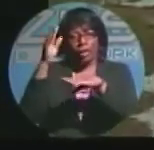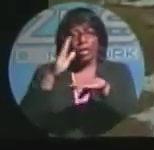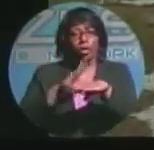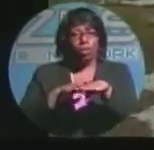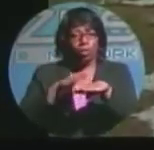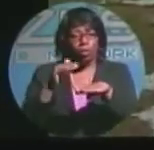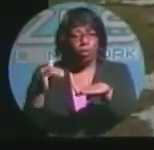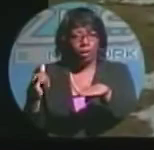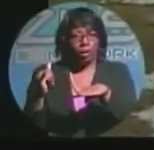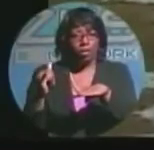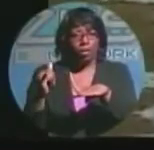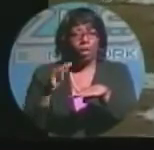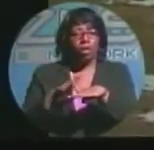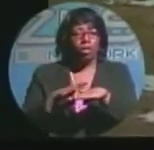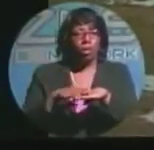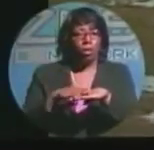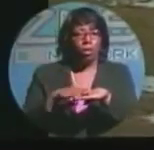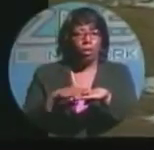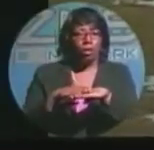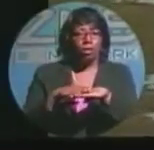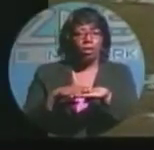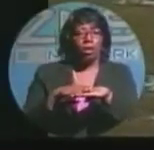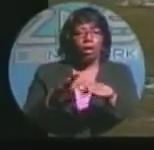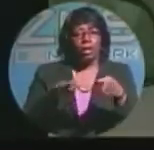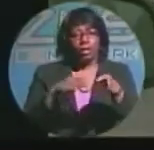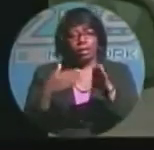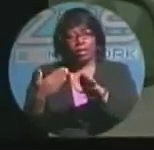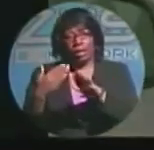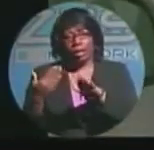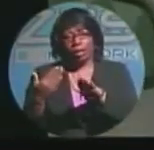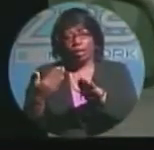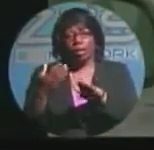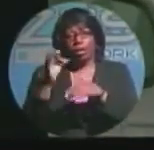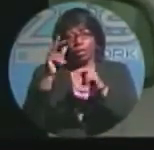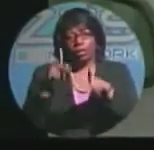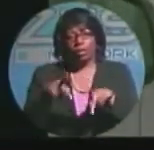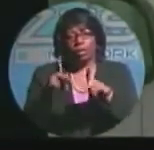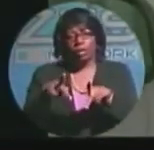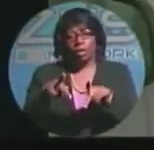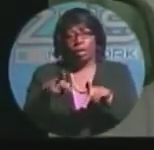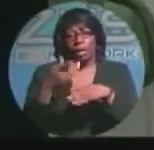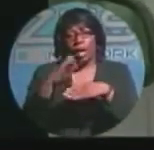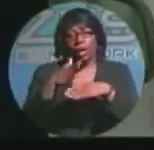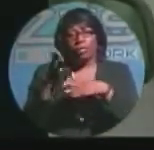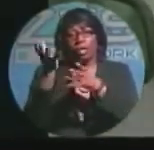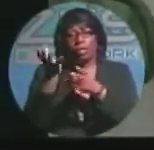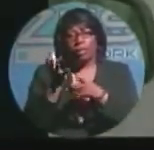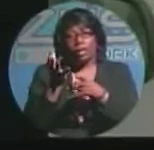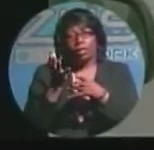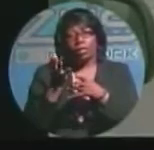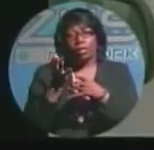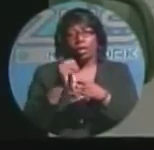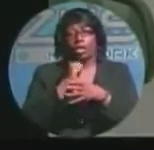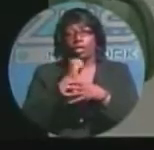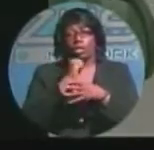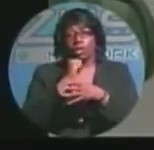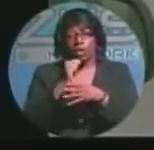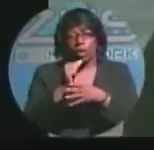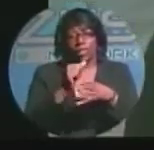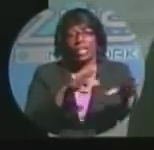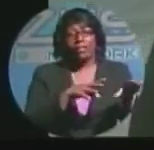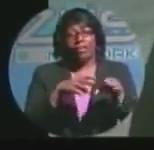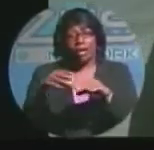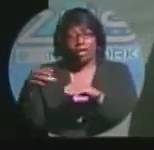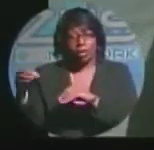on the minds of many, though, was the death of a Queens Cove resident who, despite a personal plea by the minister, refused to evacuate. Very much a